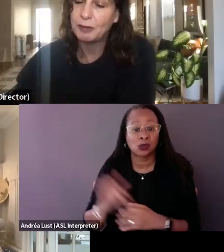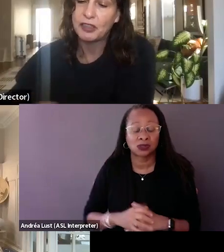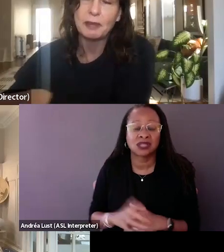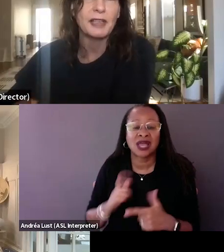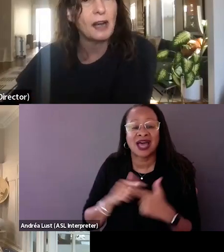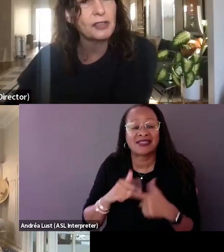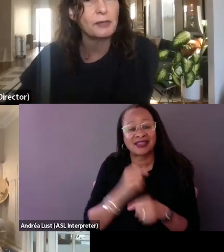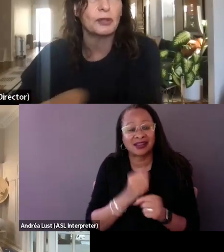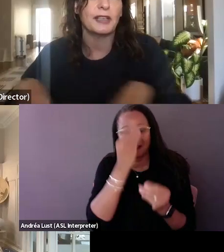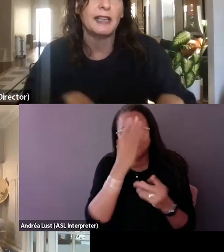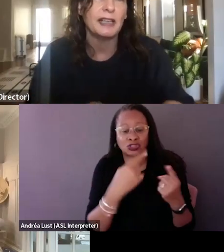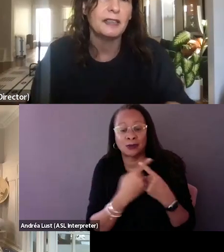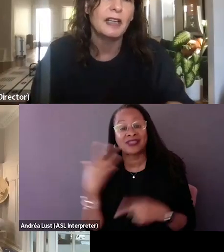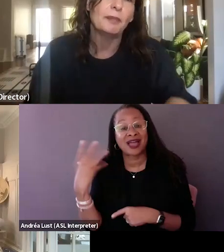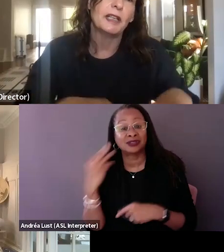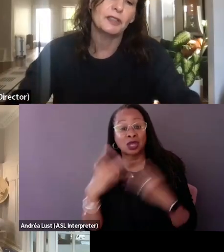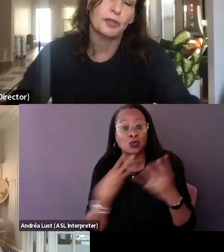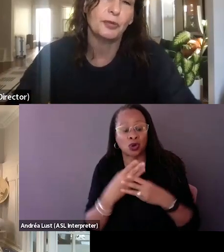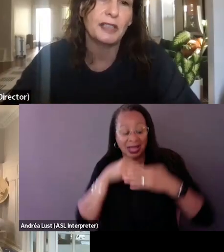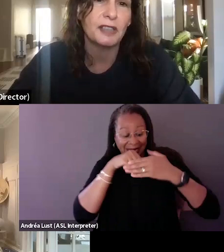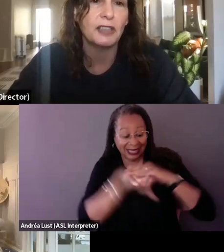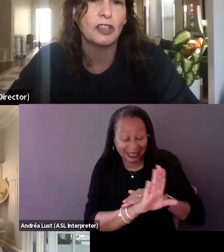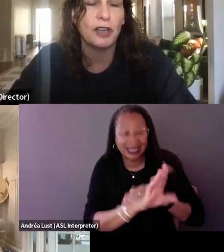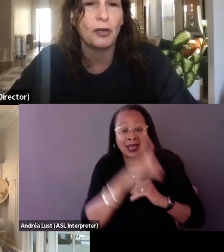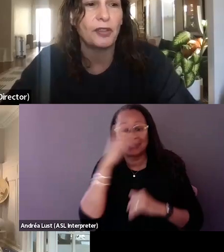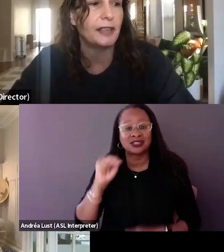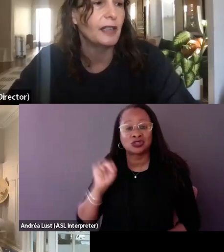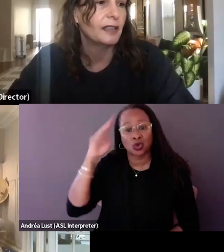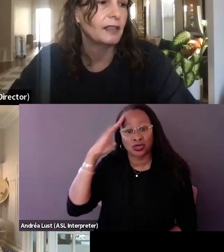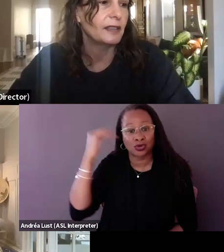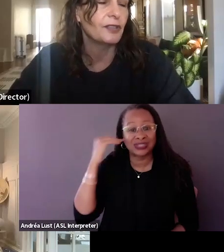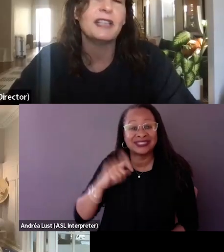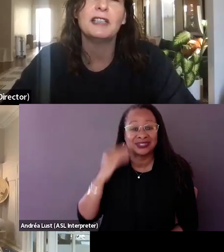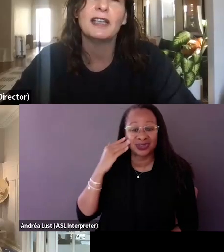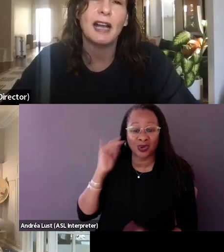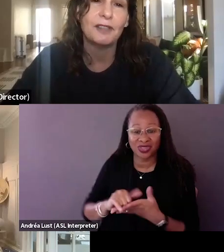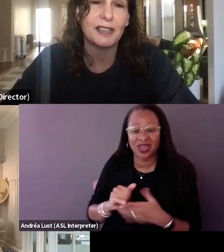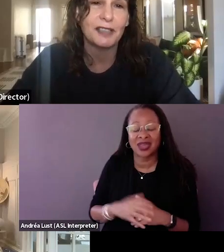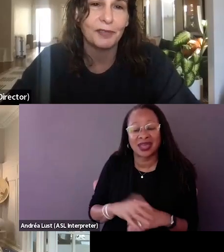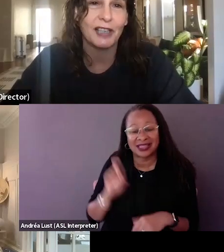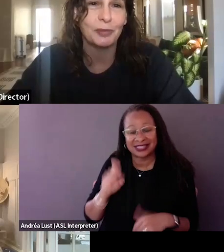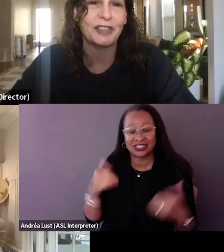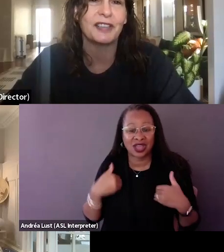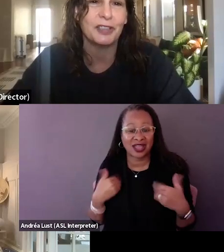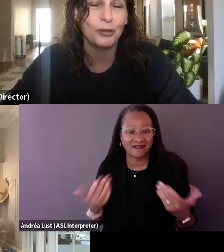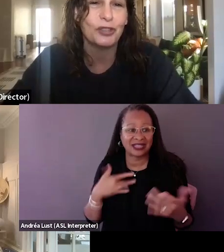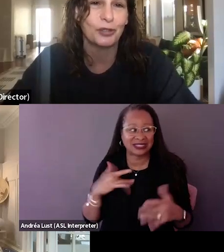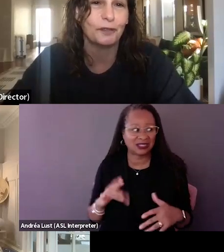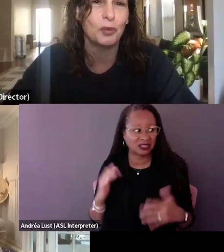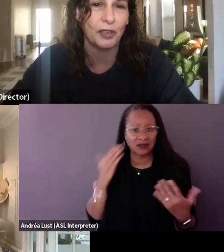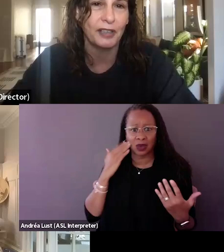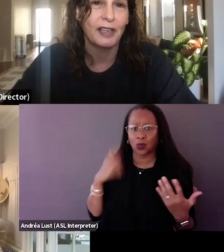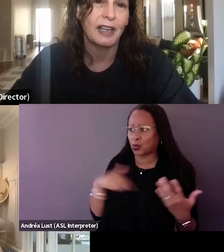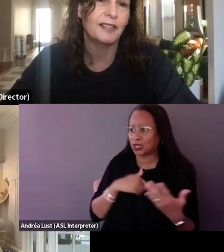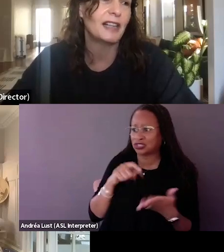getting information about the outside world in, because North Koreans need to know that, they need to have a sense of entitlement, that they do